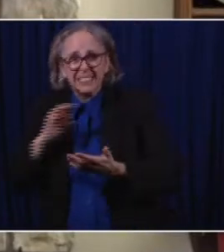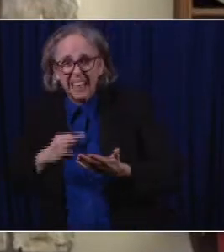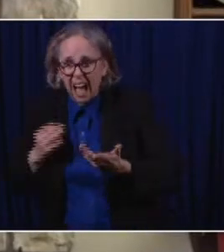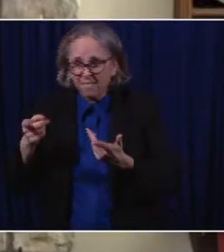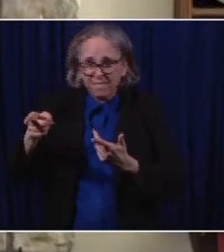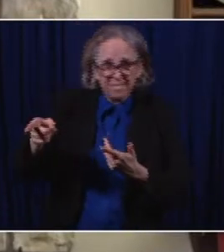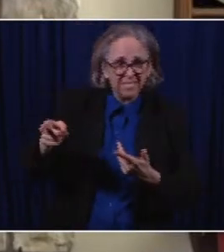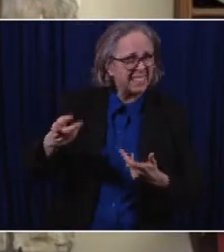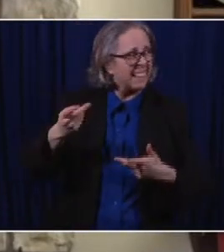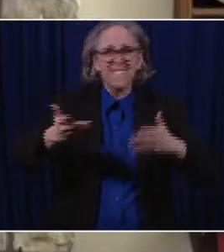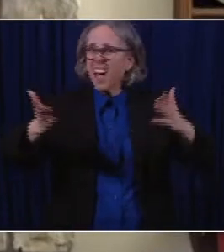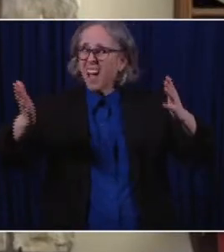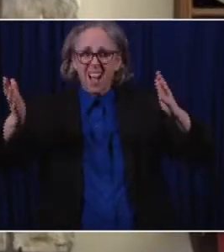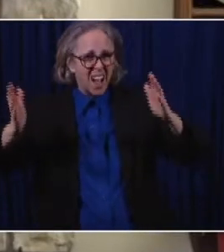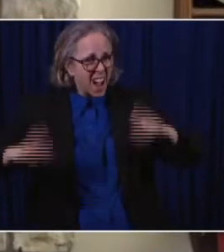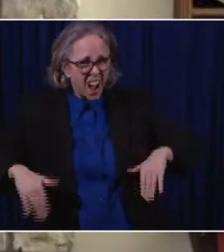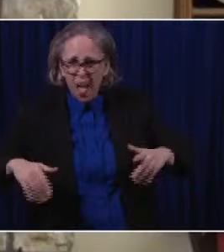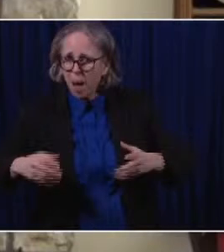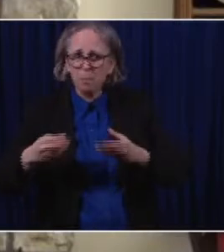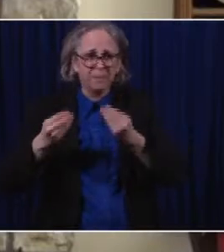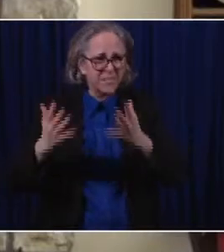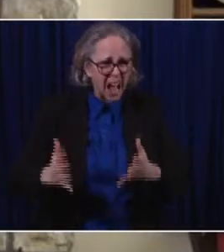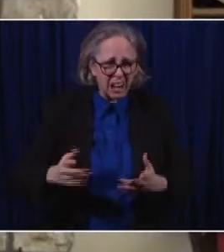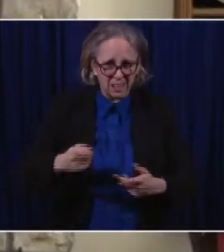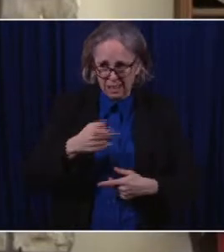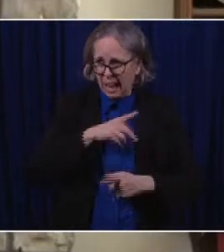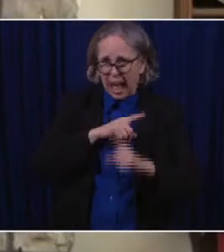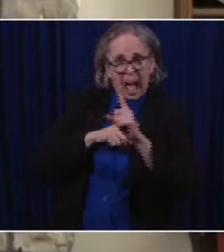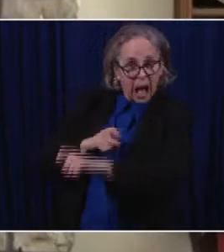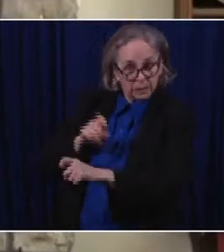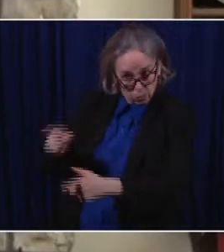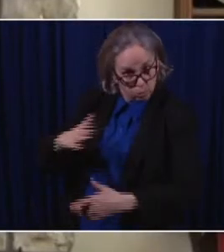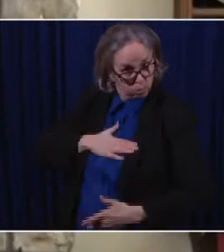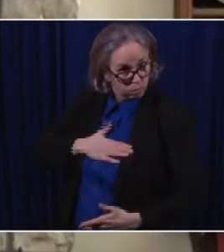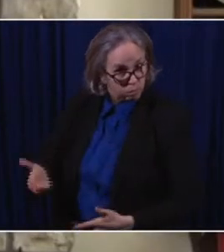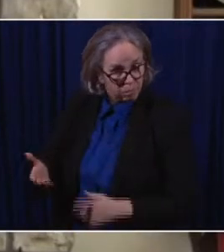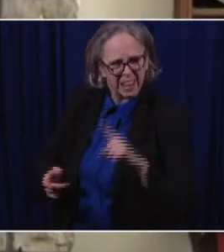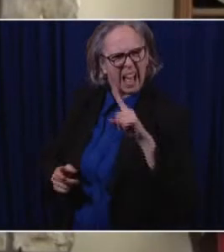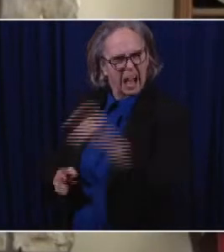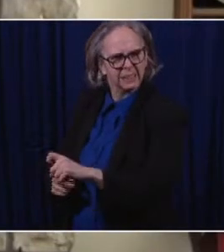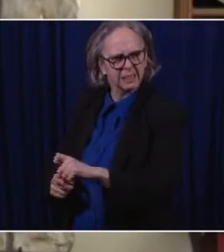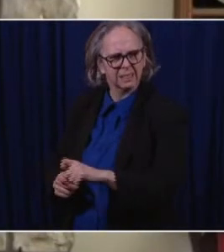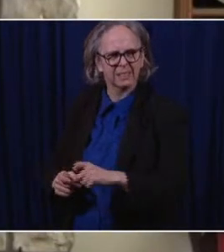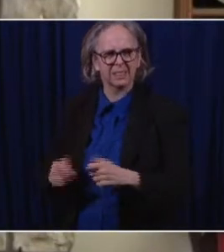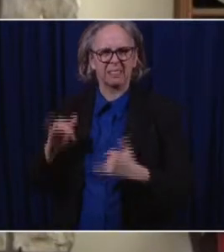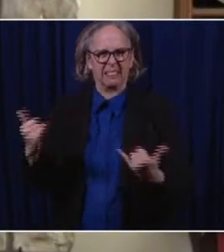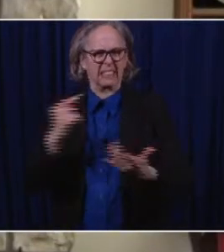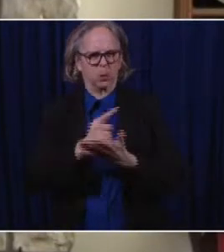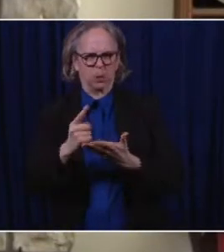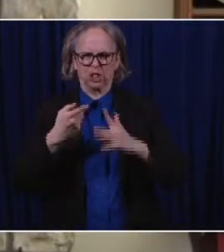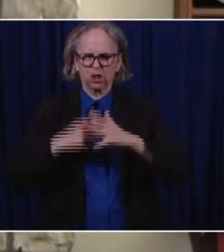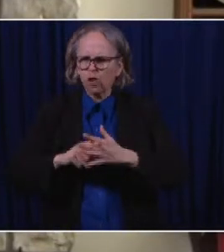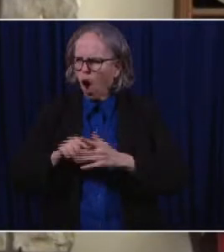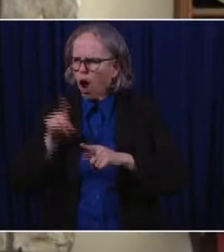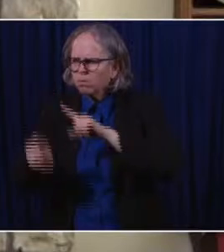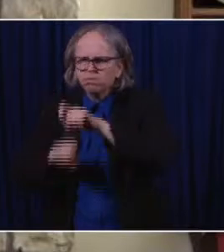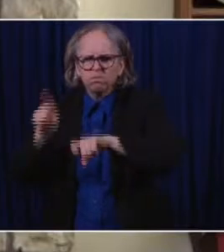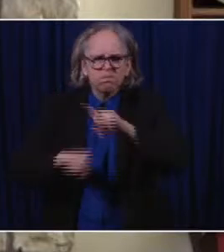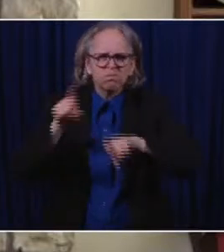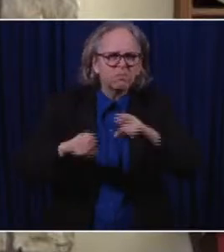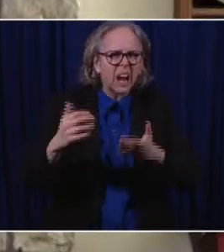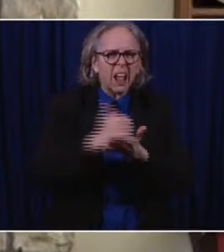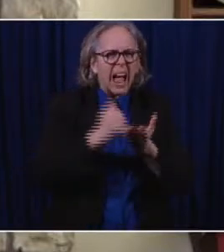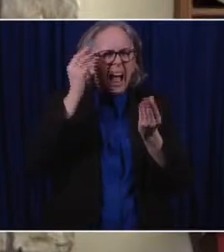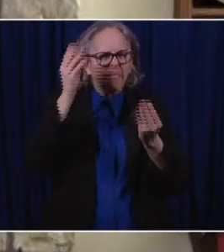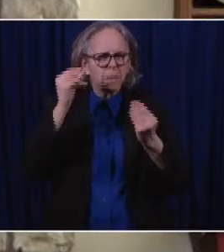they intend to become one? So, and we would ask also for any of the